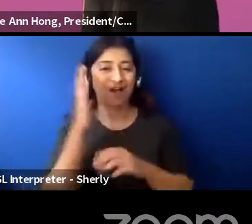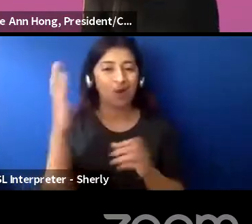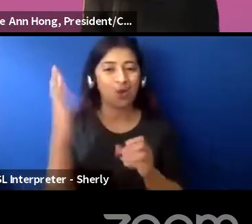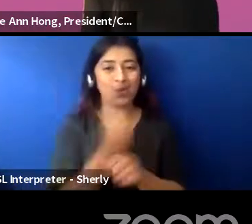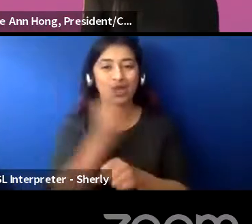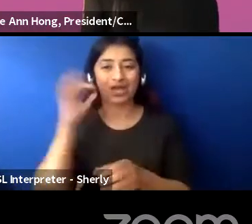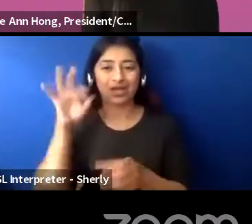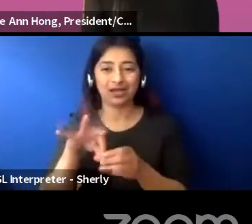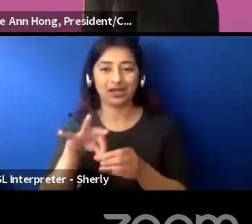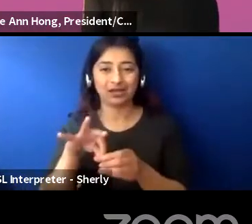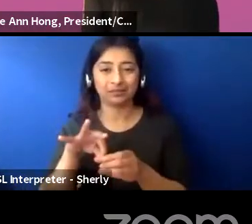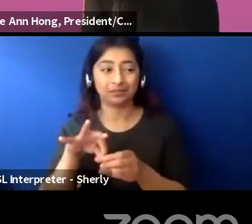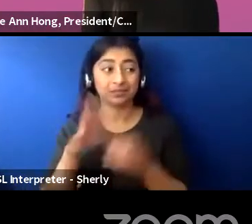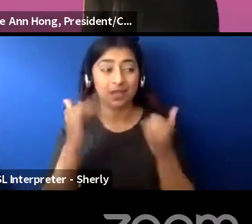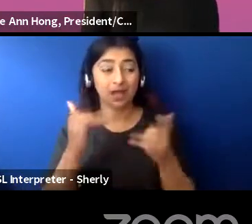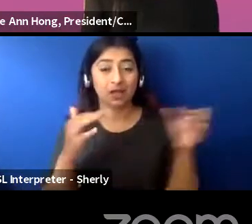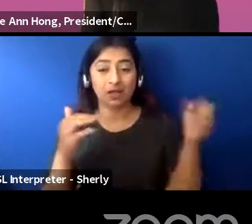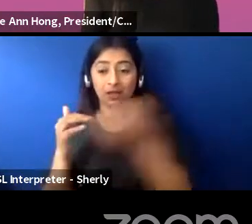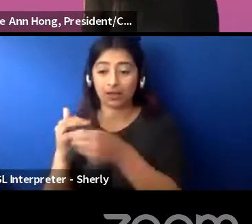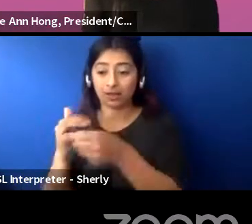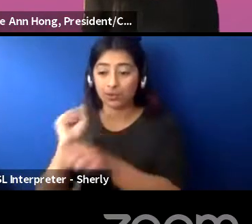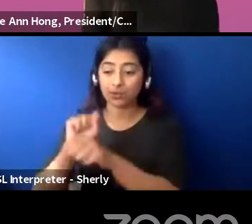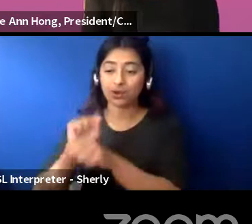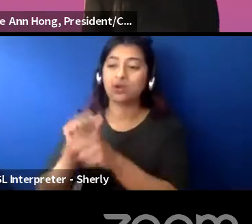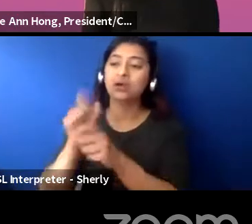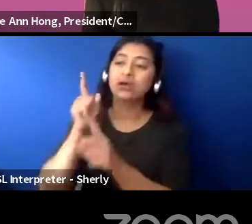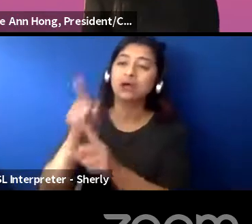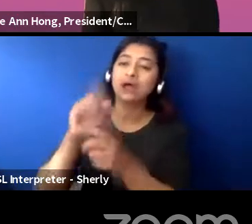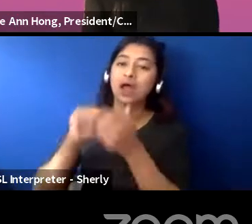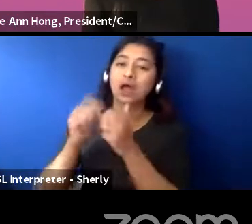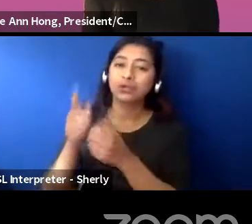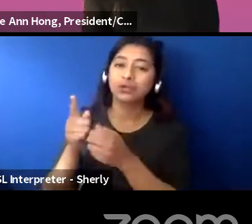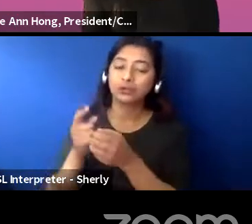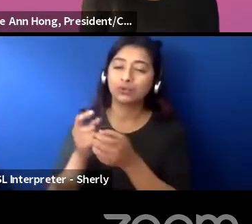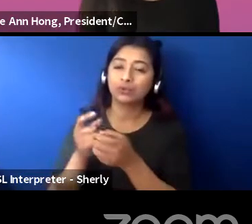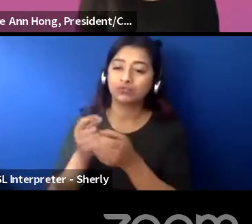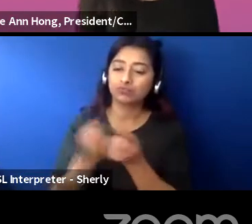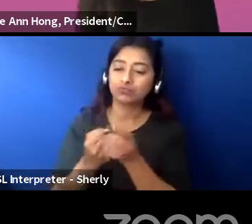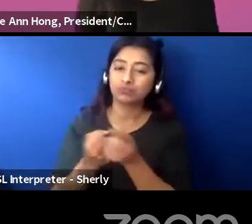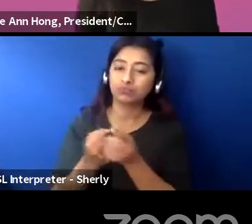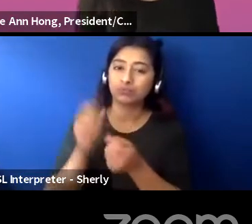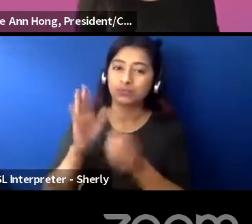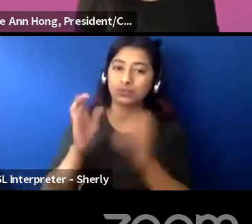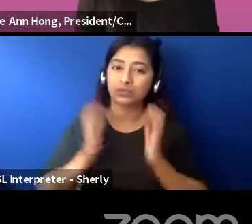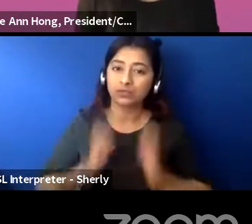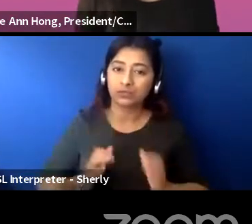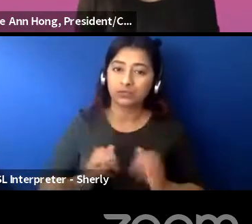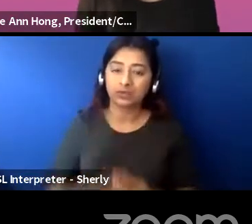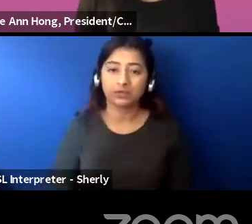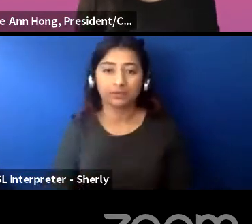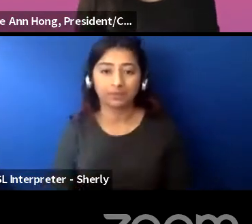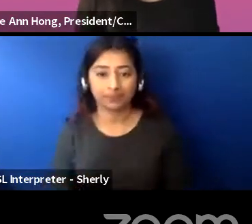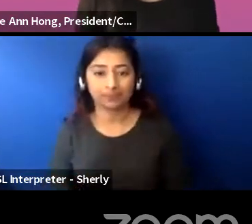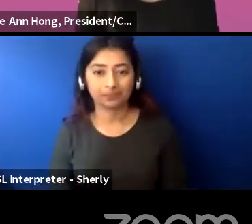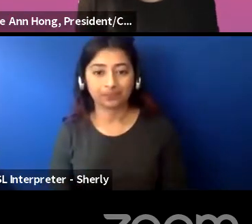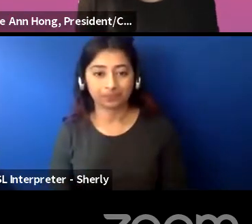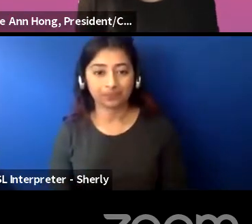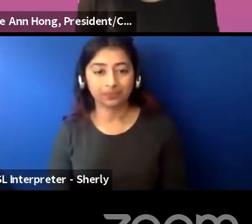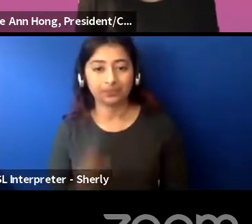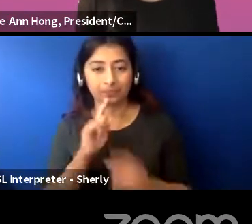election. Now that you're in office, what do you do to service your constituents? And so it's really important that